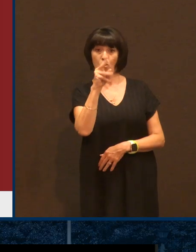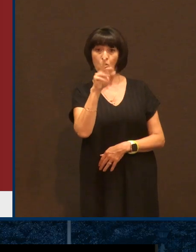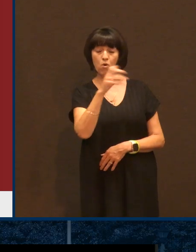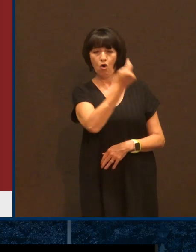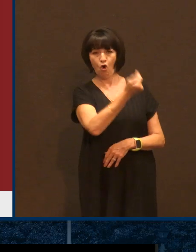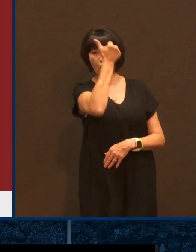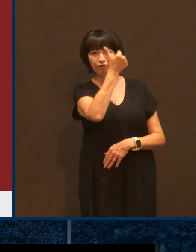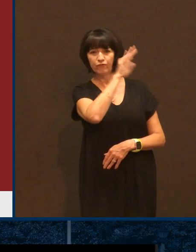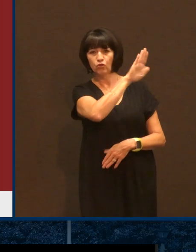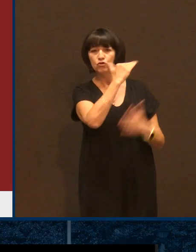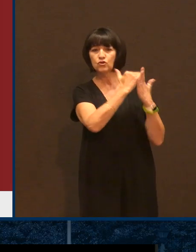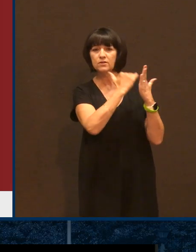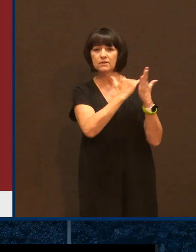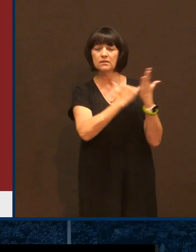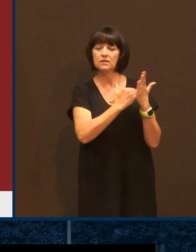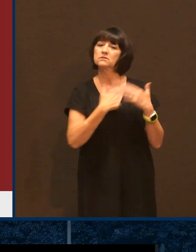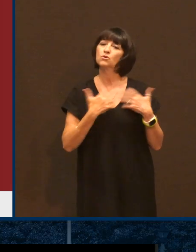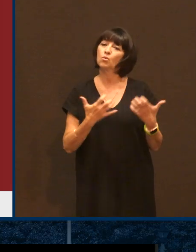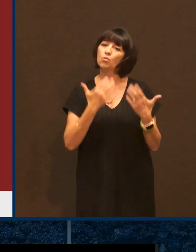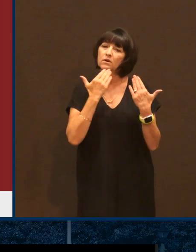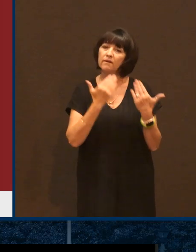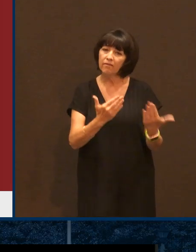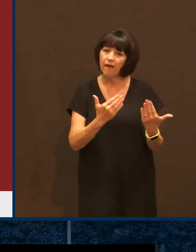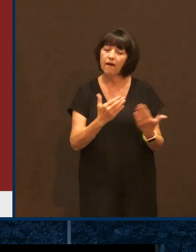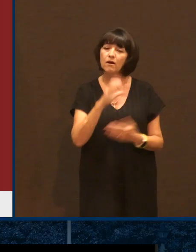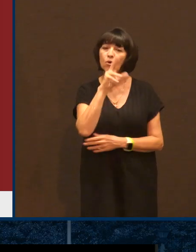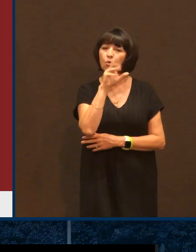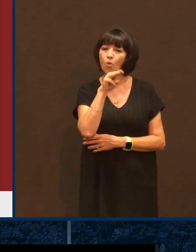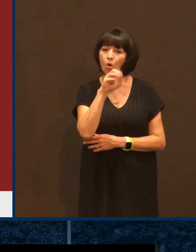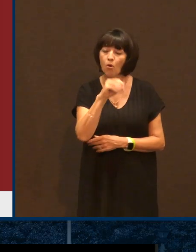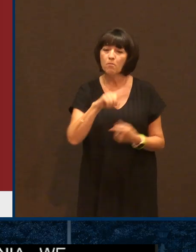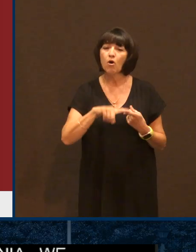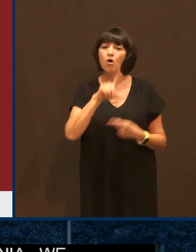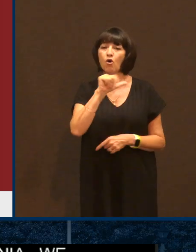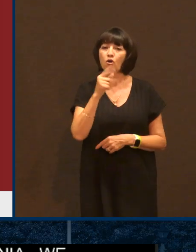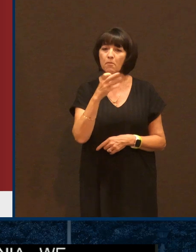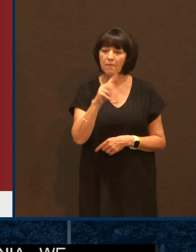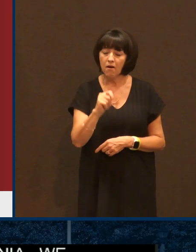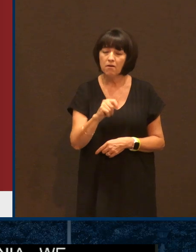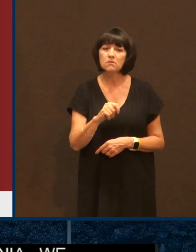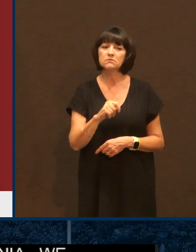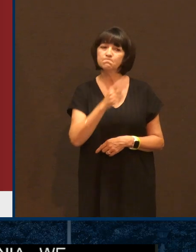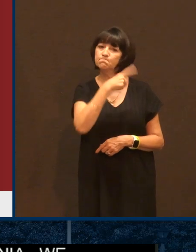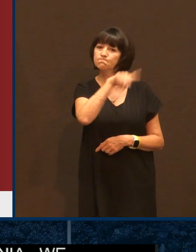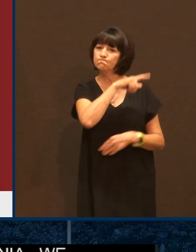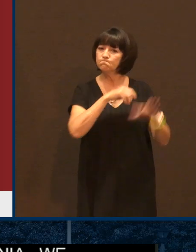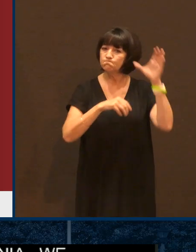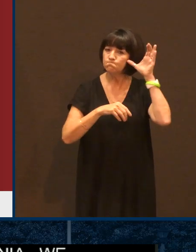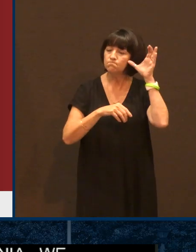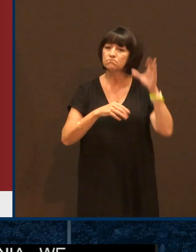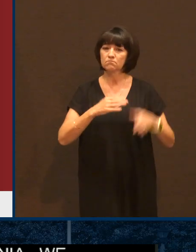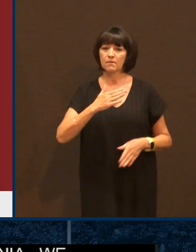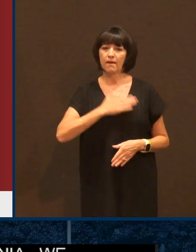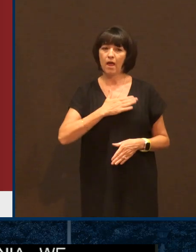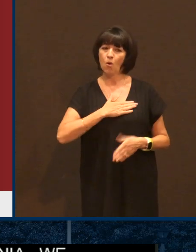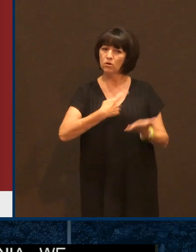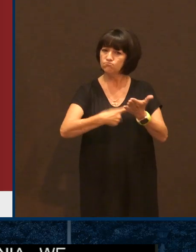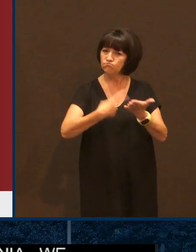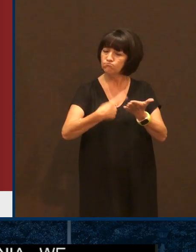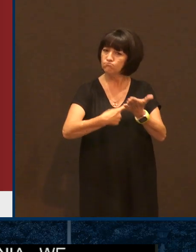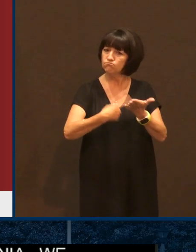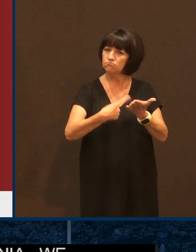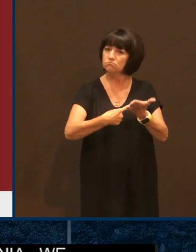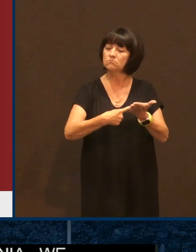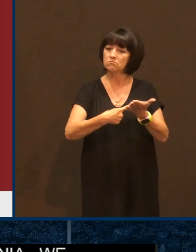Governor Murphy, Governor Cuomo, Governor Lamont for their listening to our arguments.